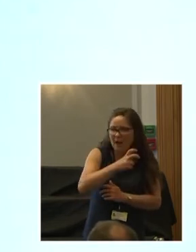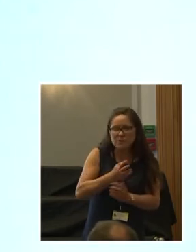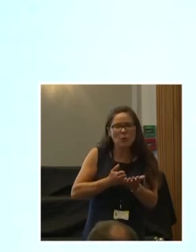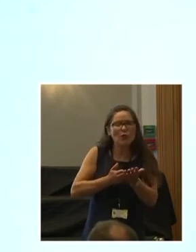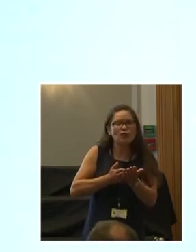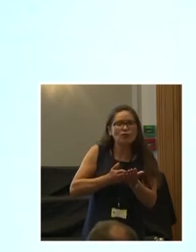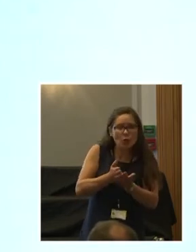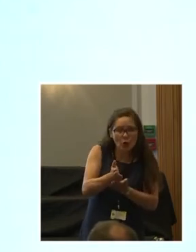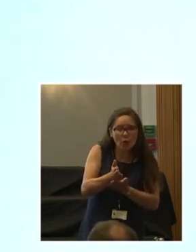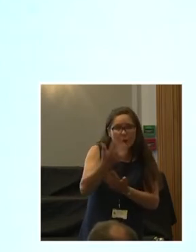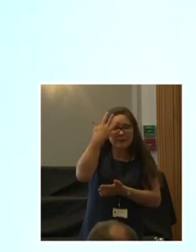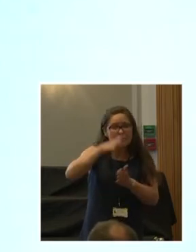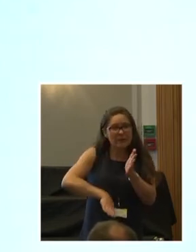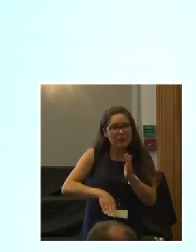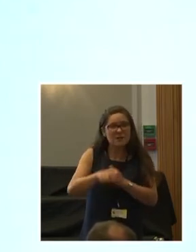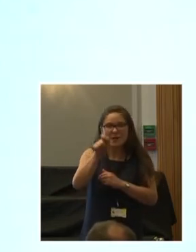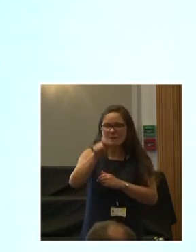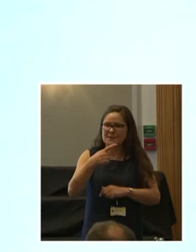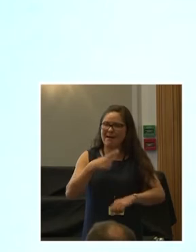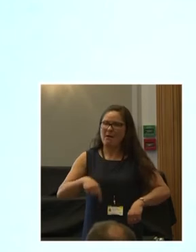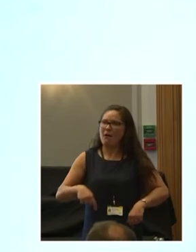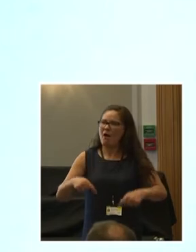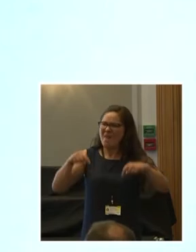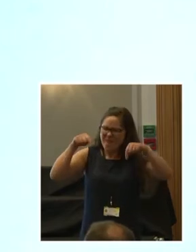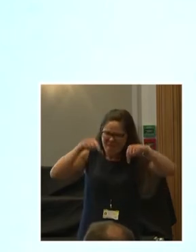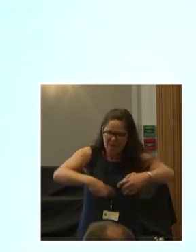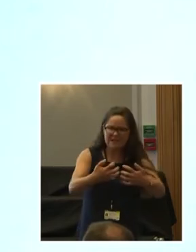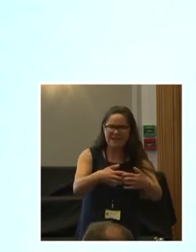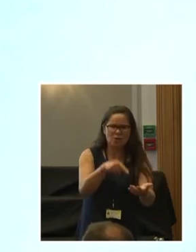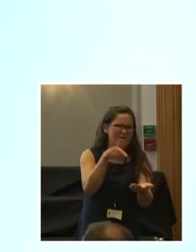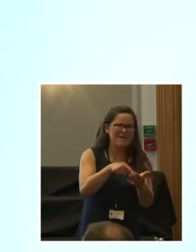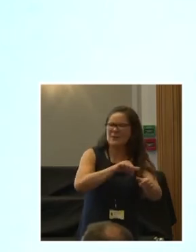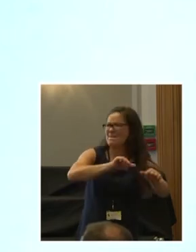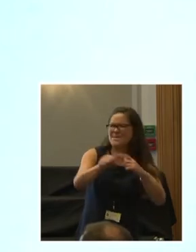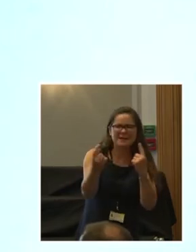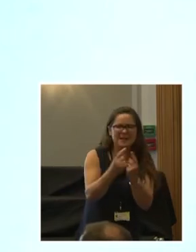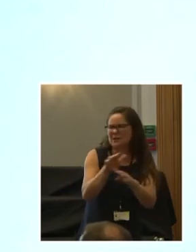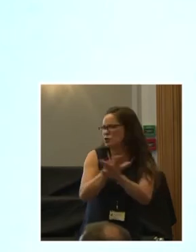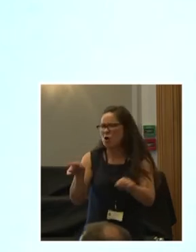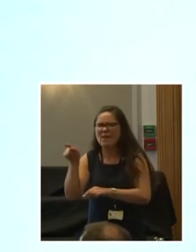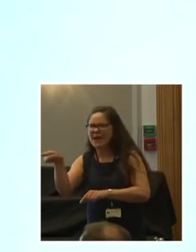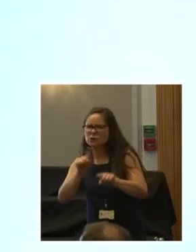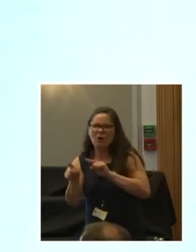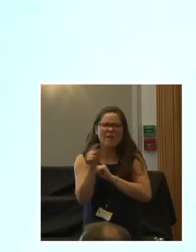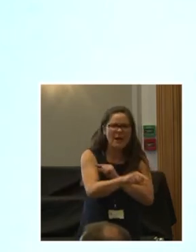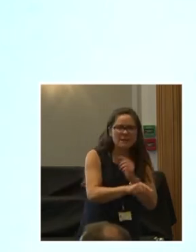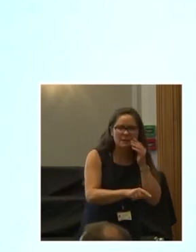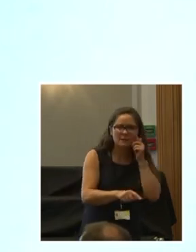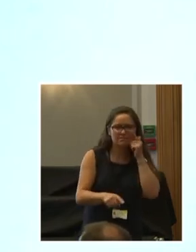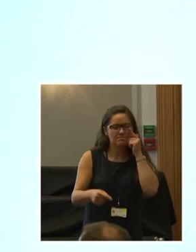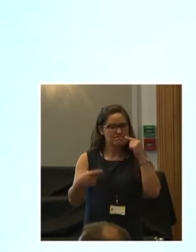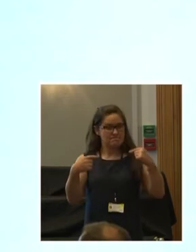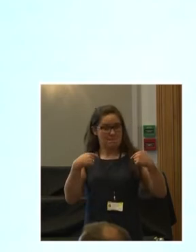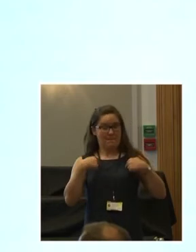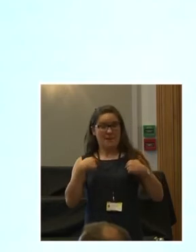spectrum, there's going to be somebody that says, this is the best thing. This is the one you want. Don't go for that. But the thing is, what I say to everyone I teach and